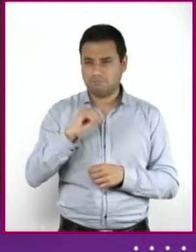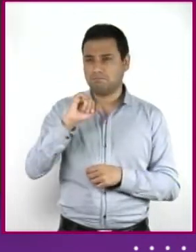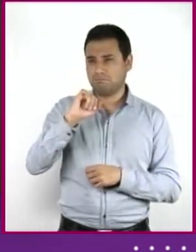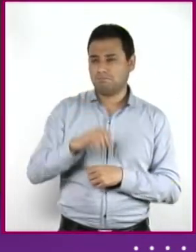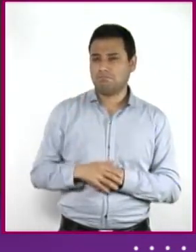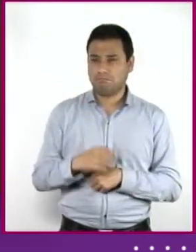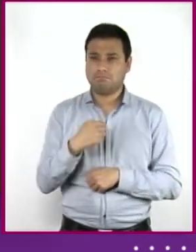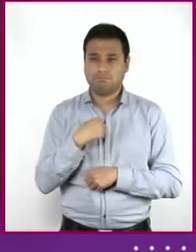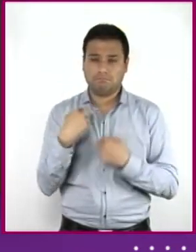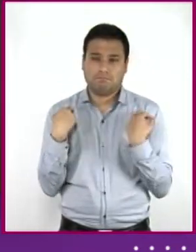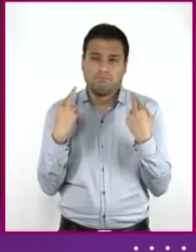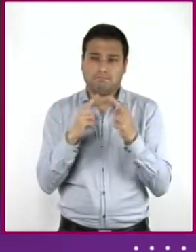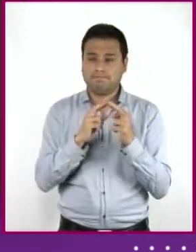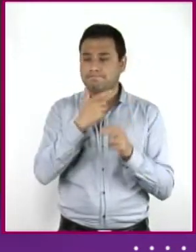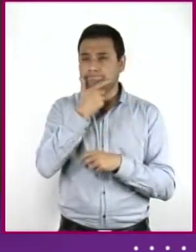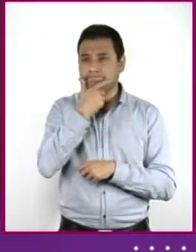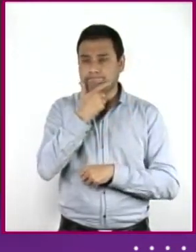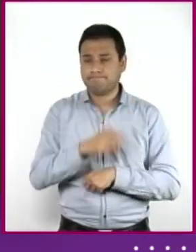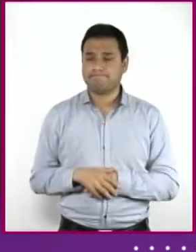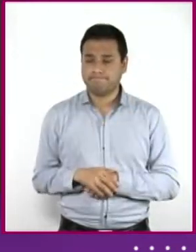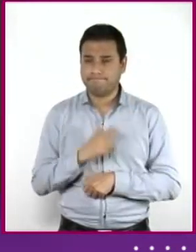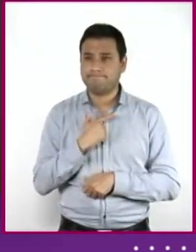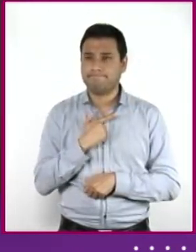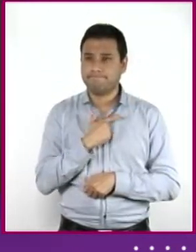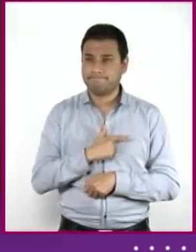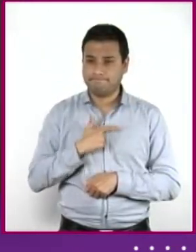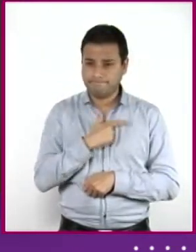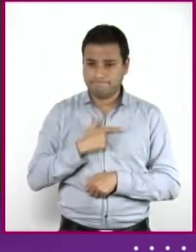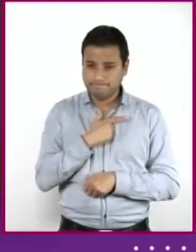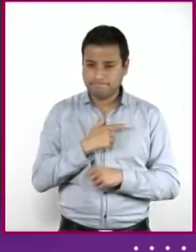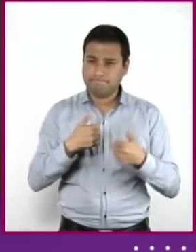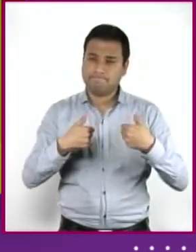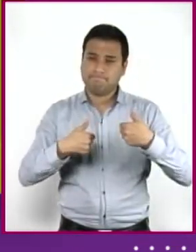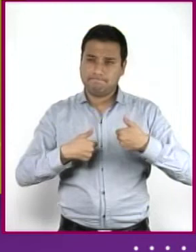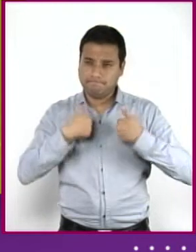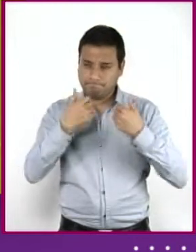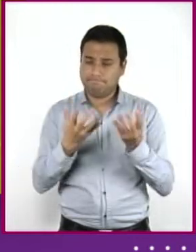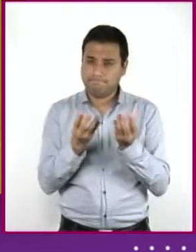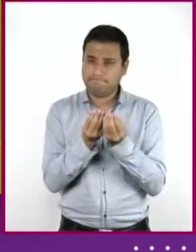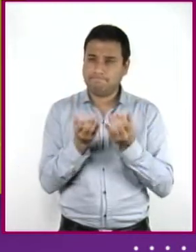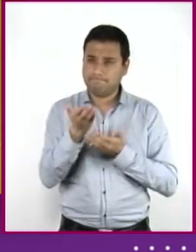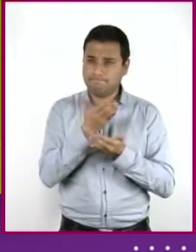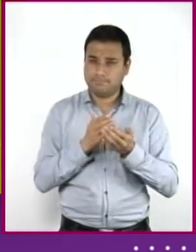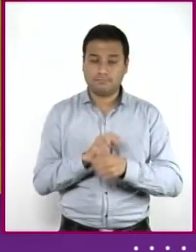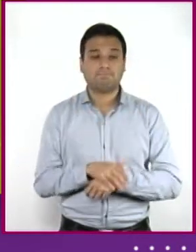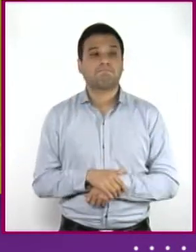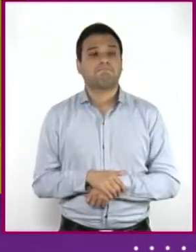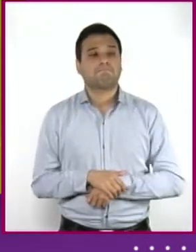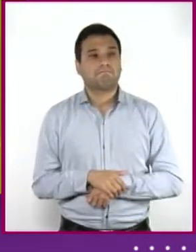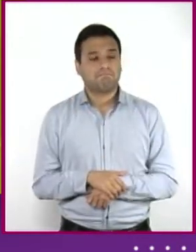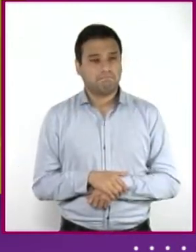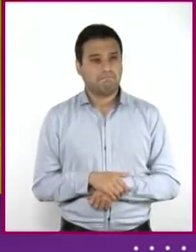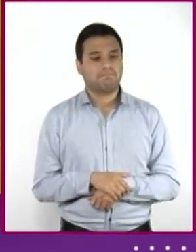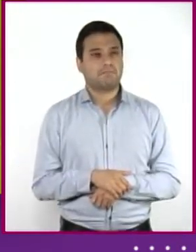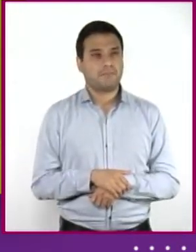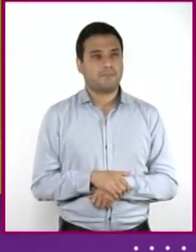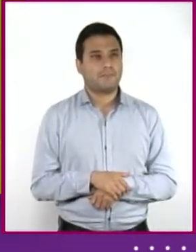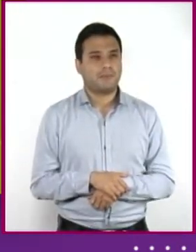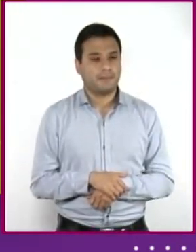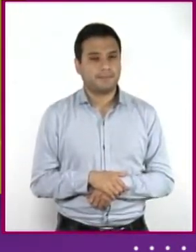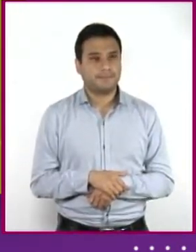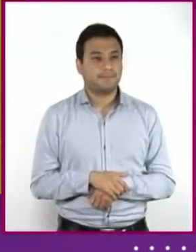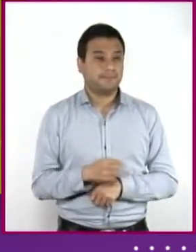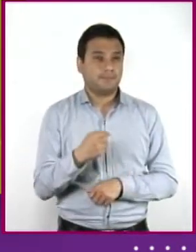at the center. I love to be around young people. I teach music. But I just started this